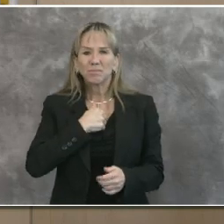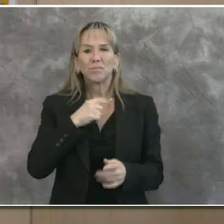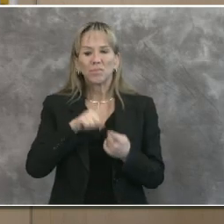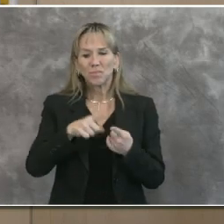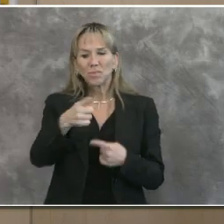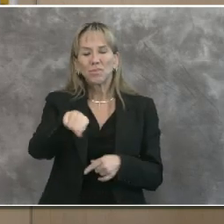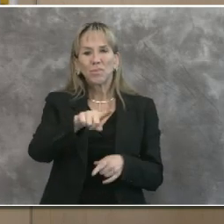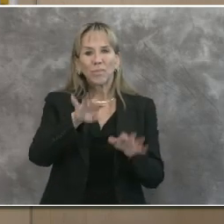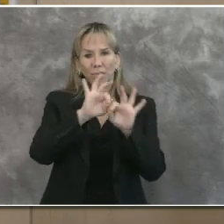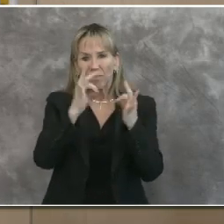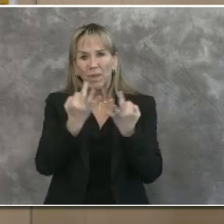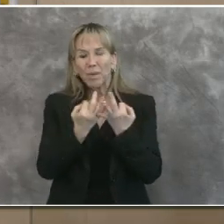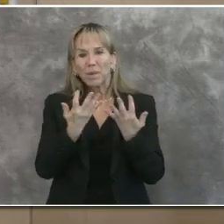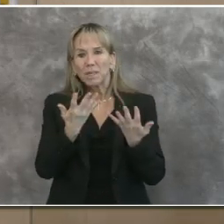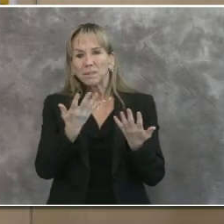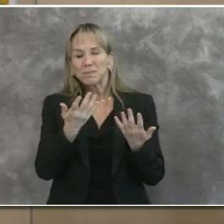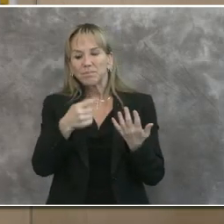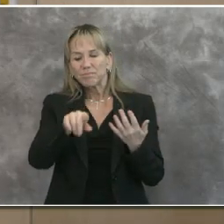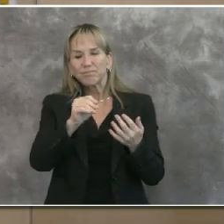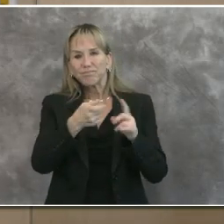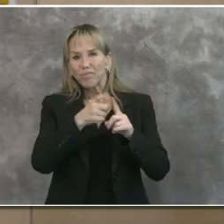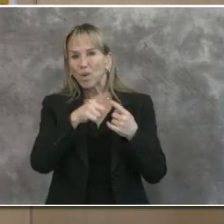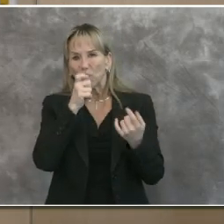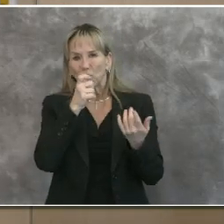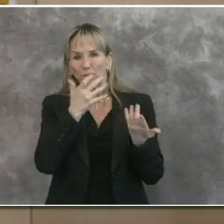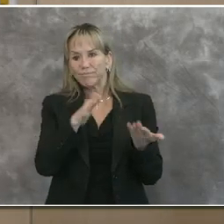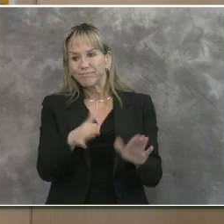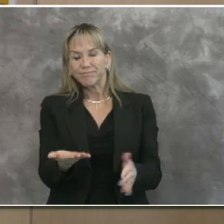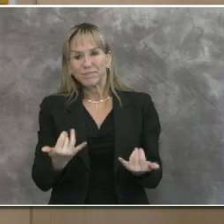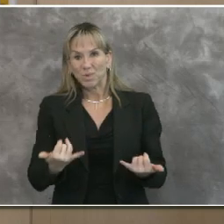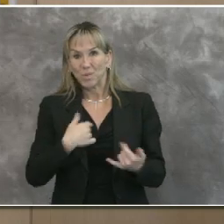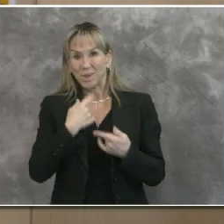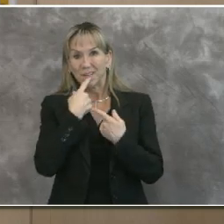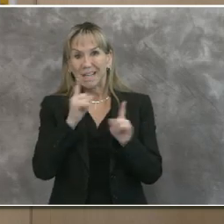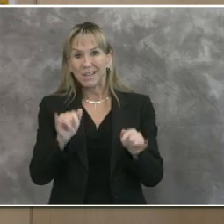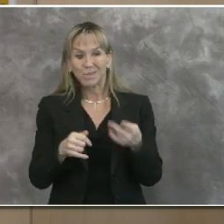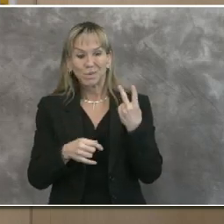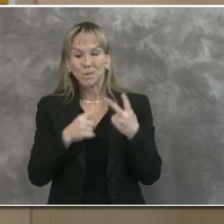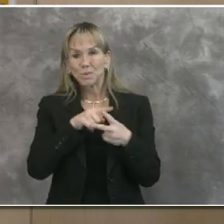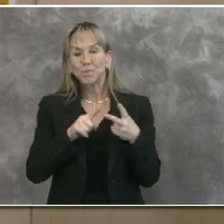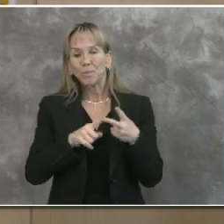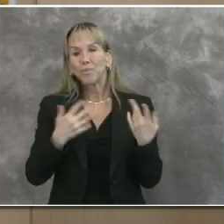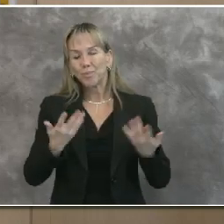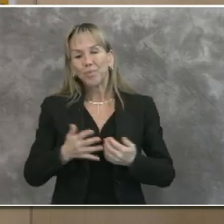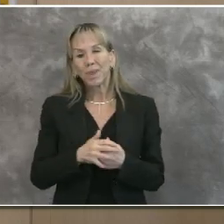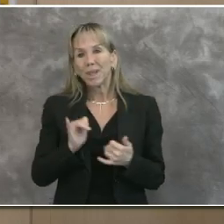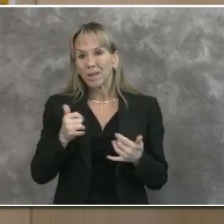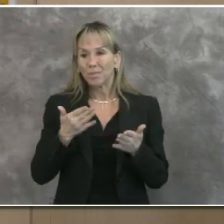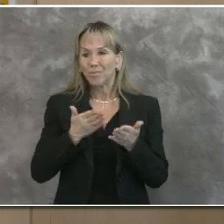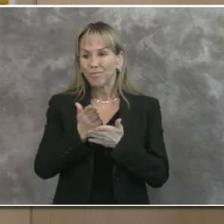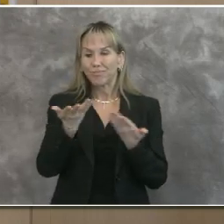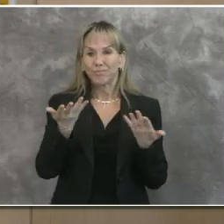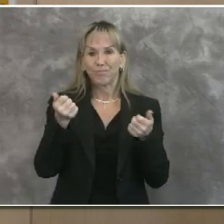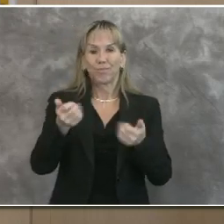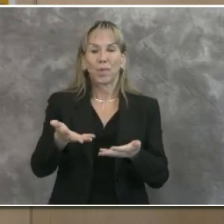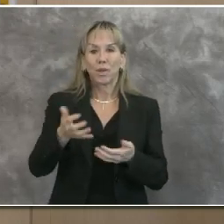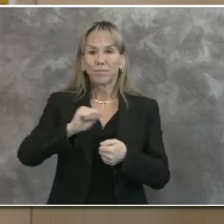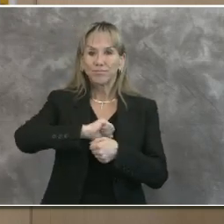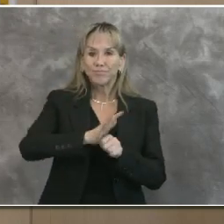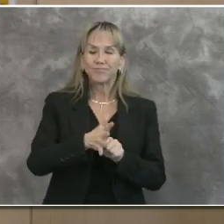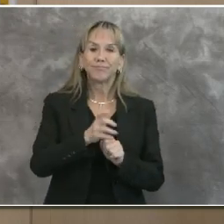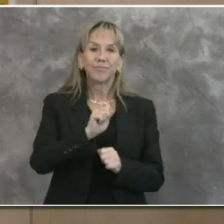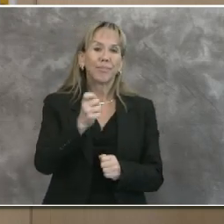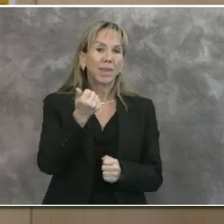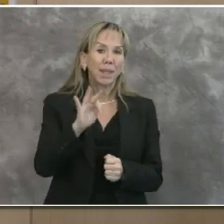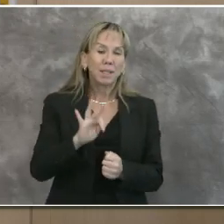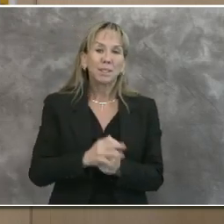families of the individuals that we announced today as having succumbed to COVID-19. As a